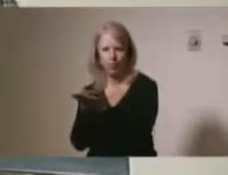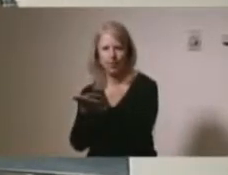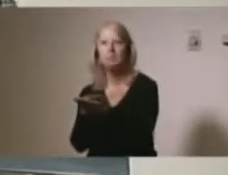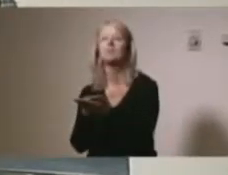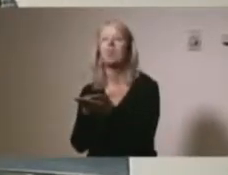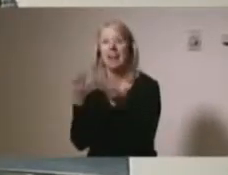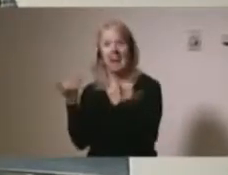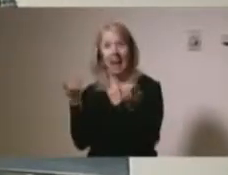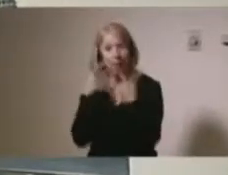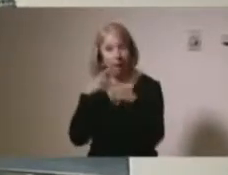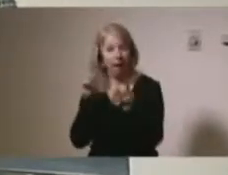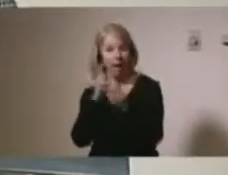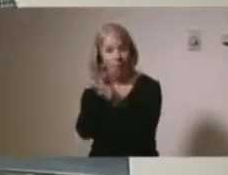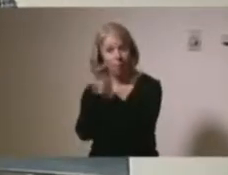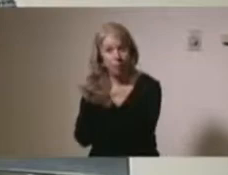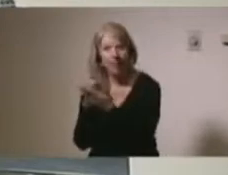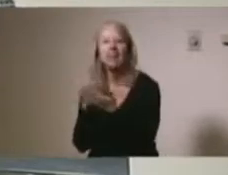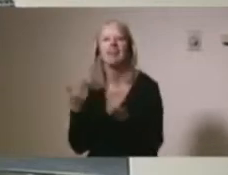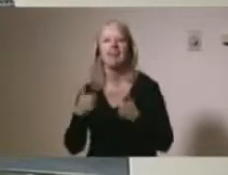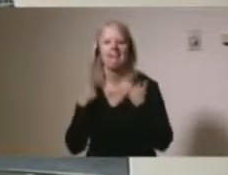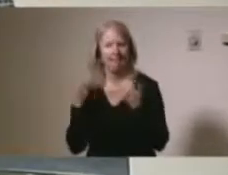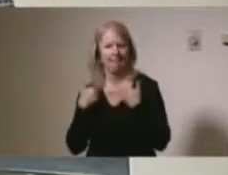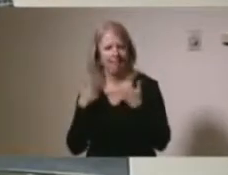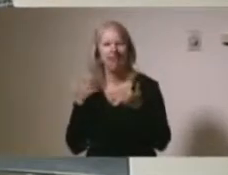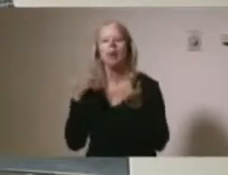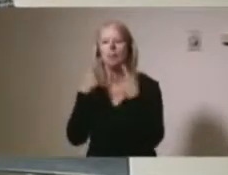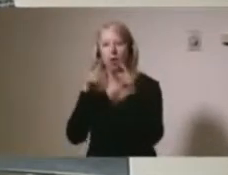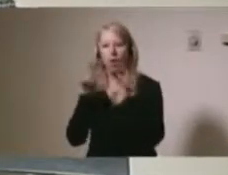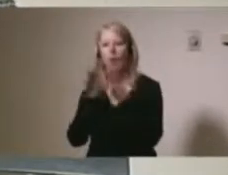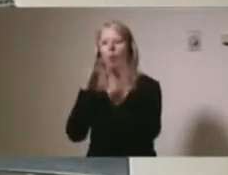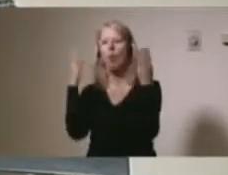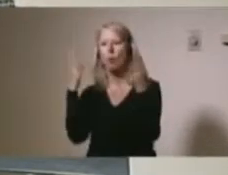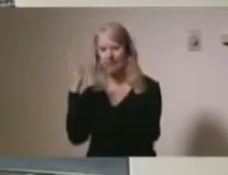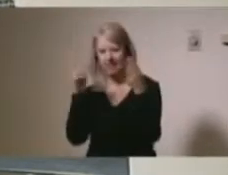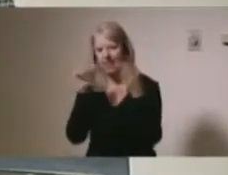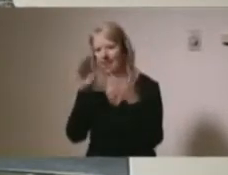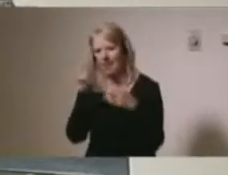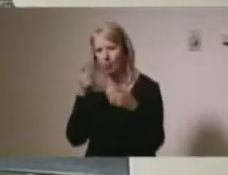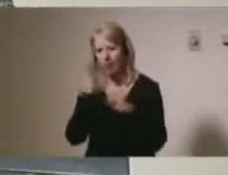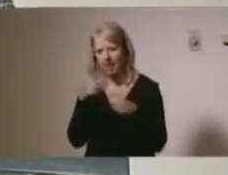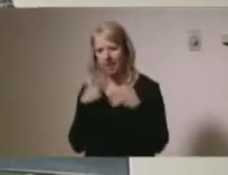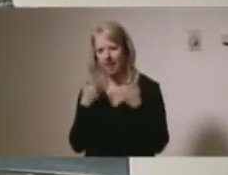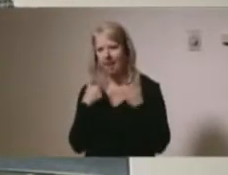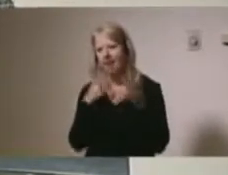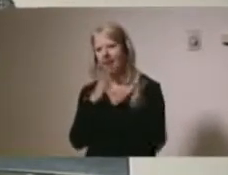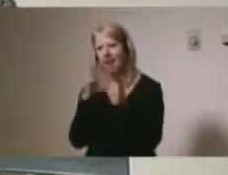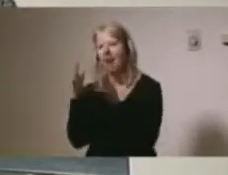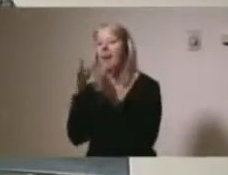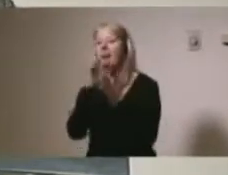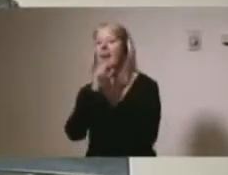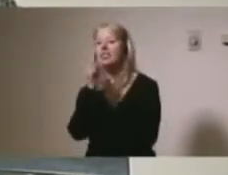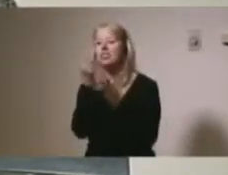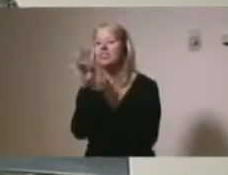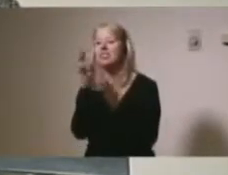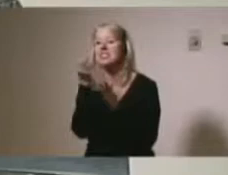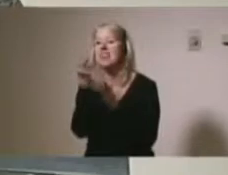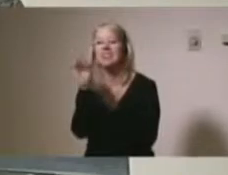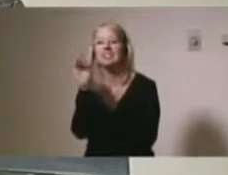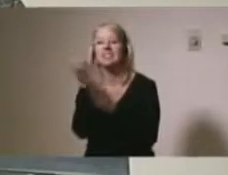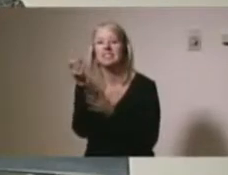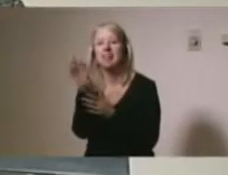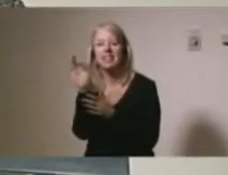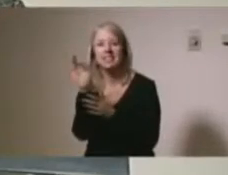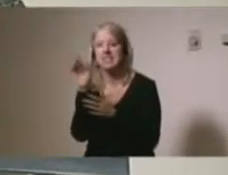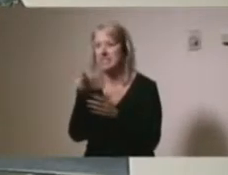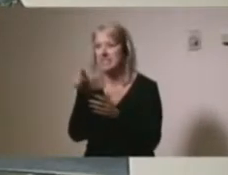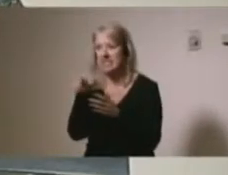young people would get an account when they were young, and when they became 17 or 18 or 19 years old and they